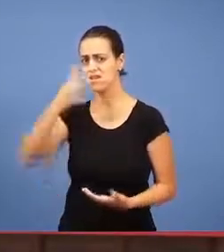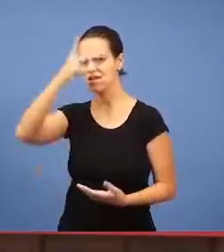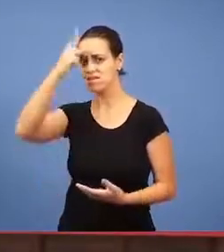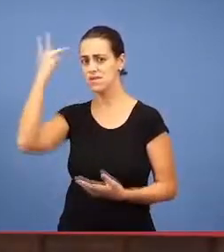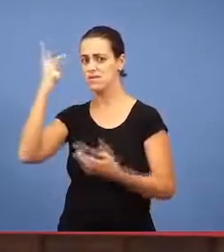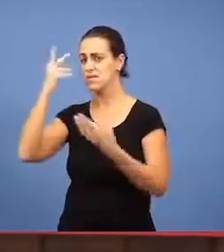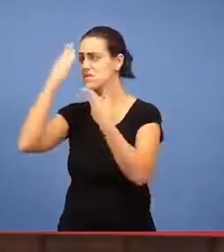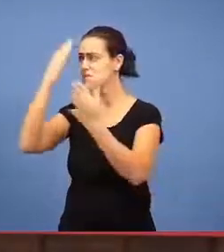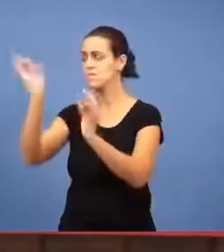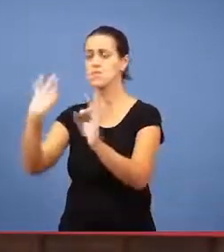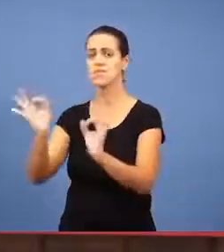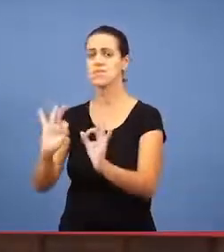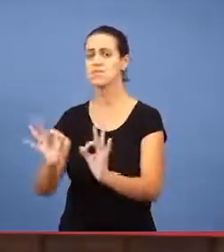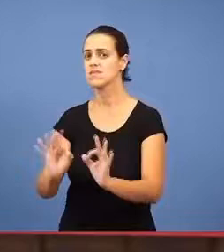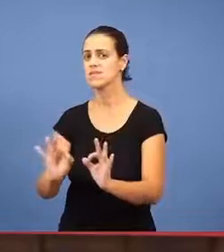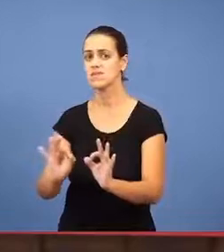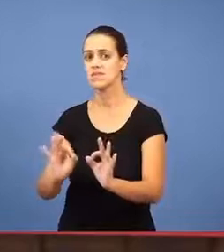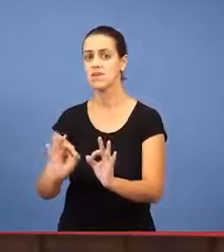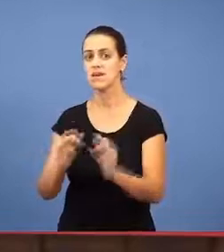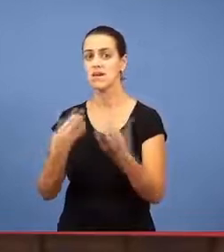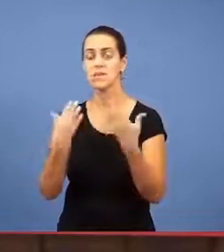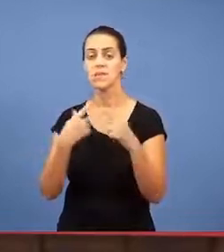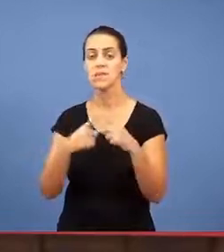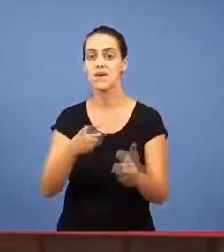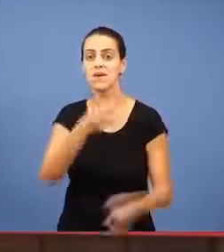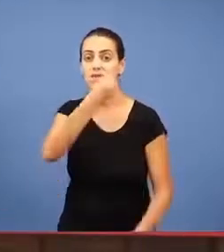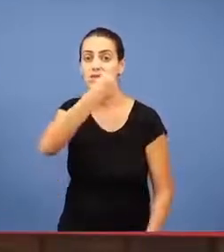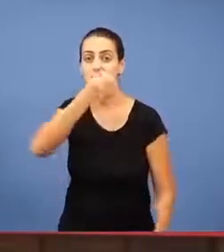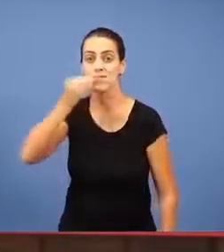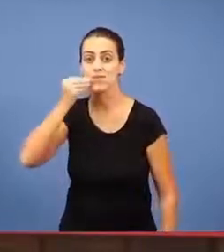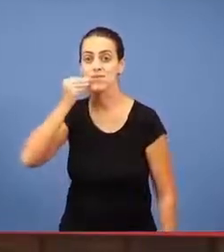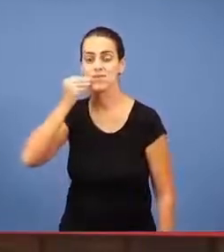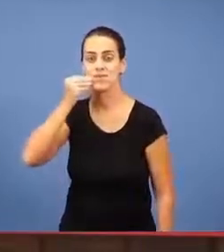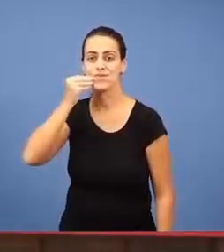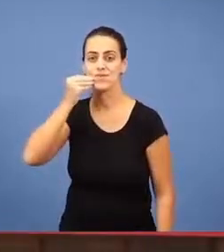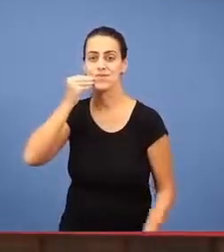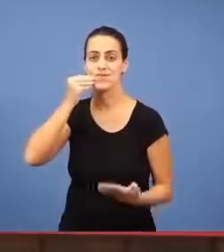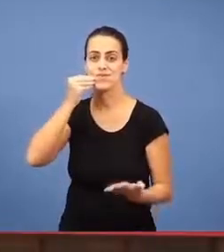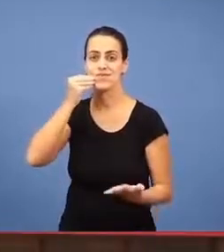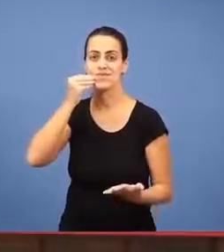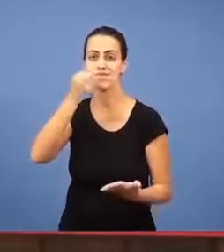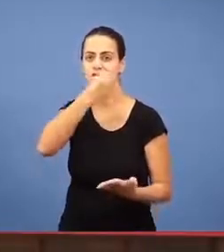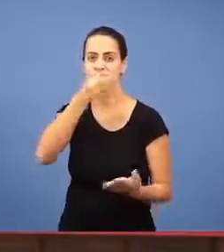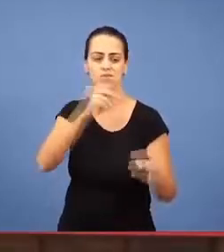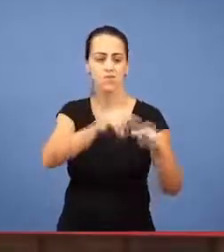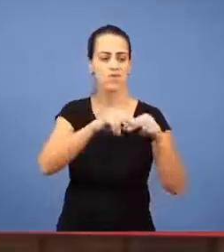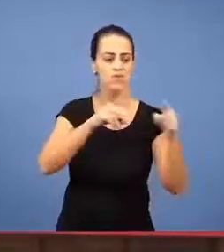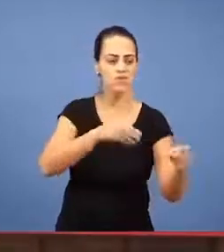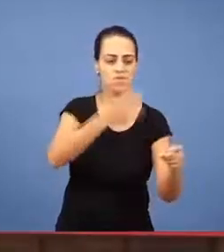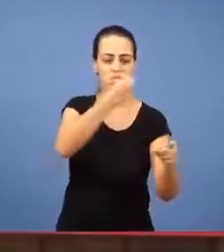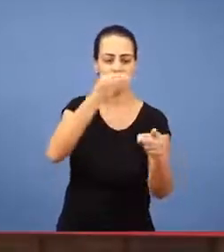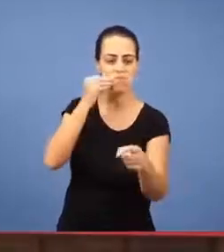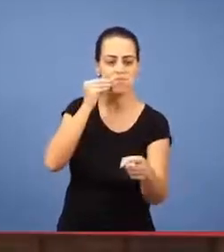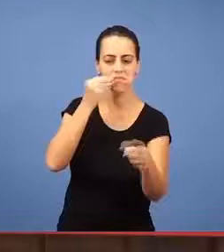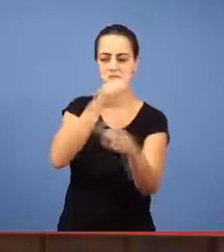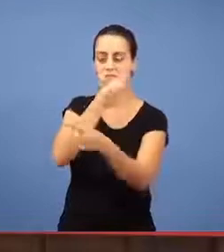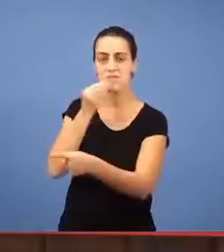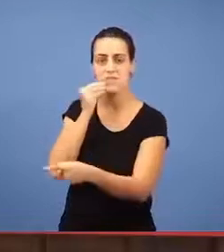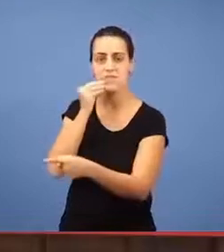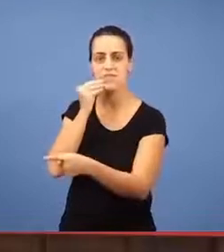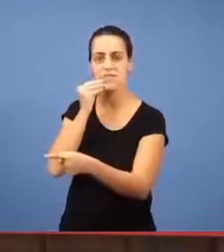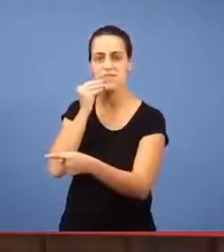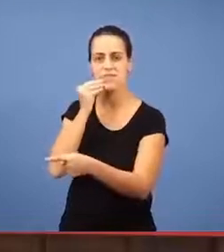is one to set that brother to pray, fasting. I'm going to make to fast for A and B and